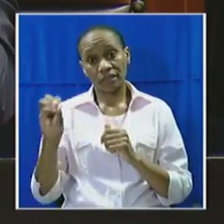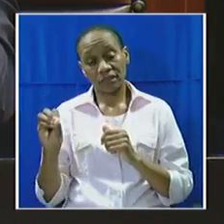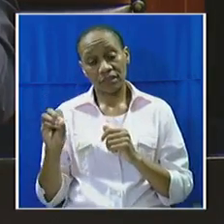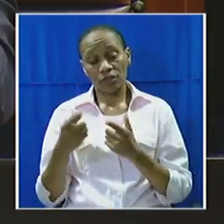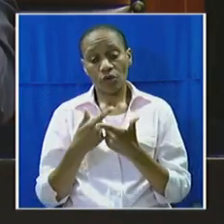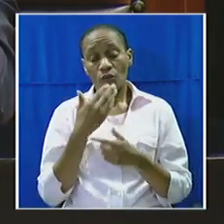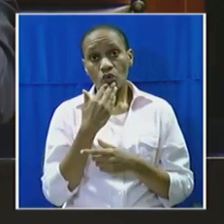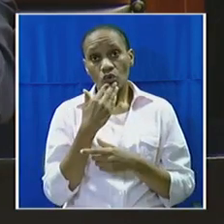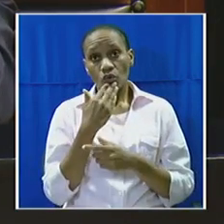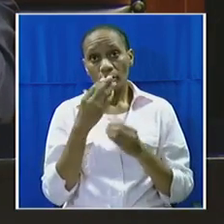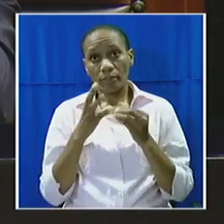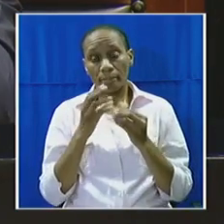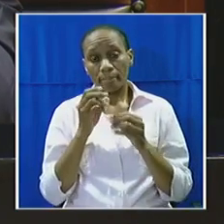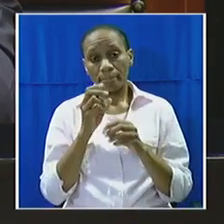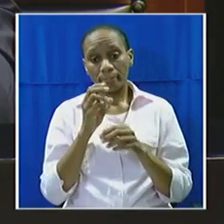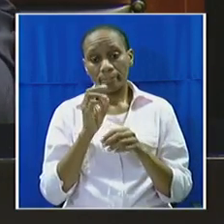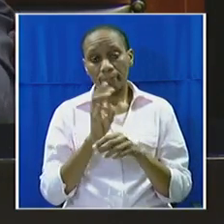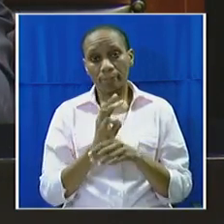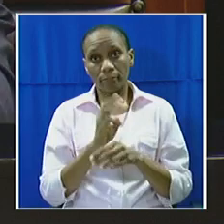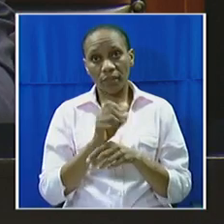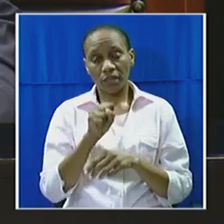of Ms. S.